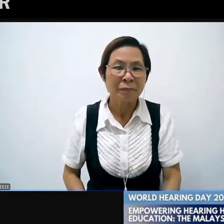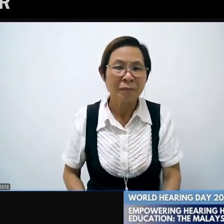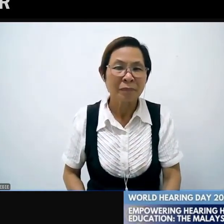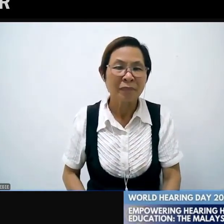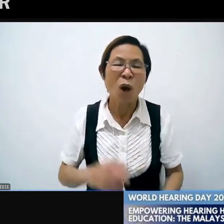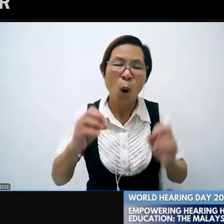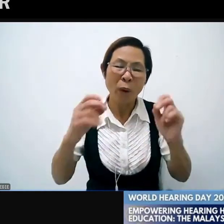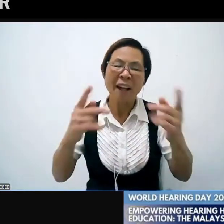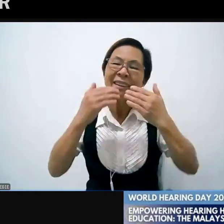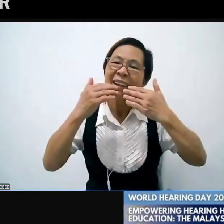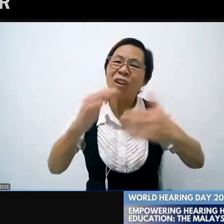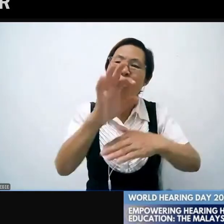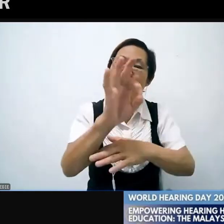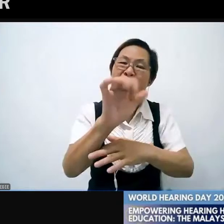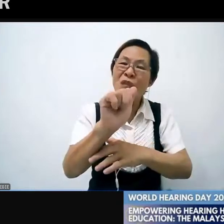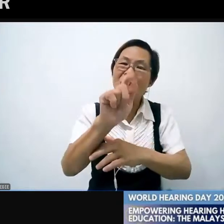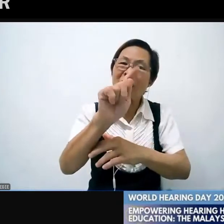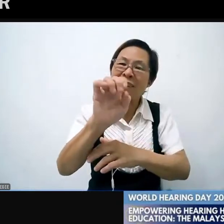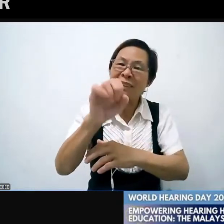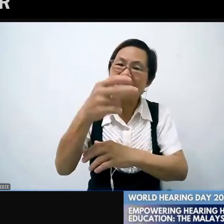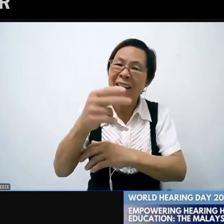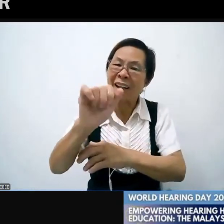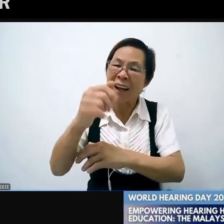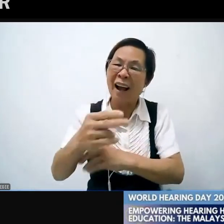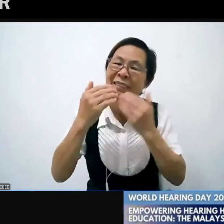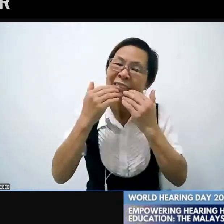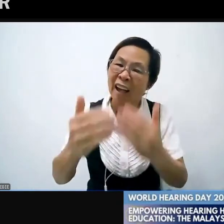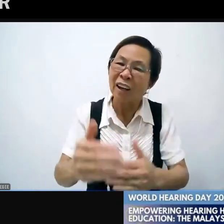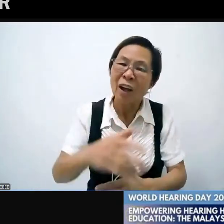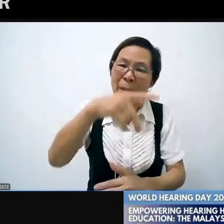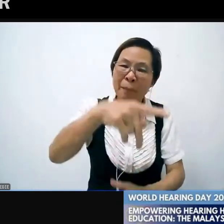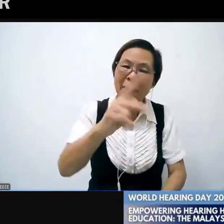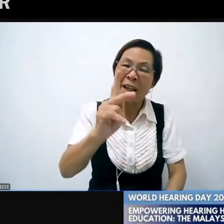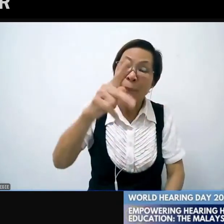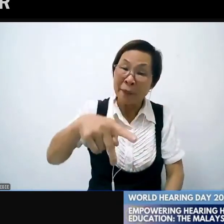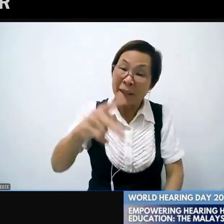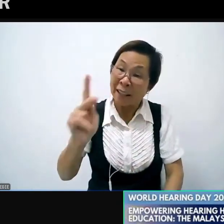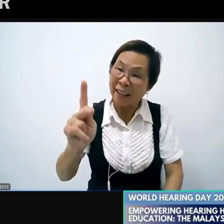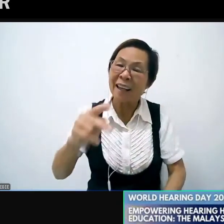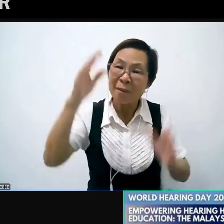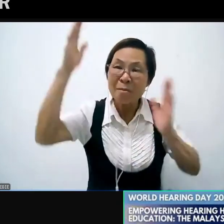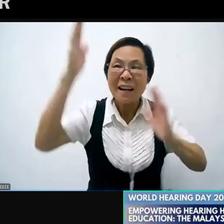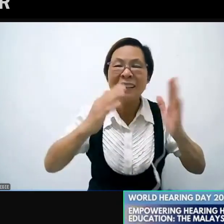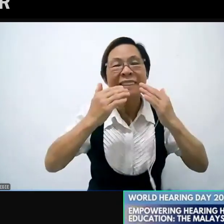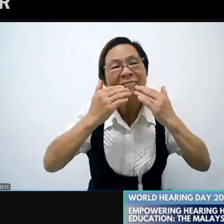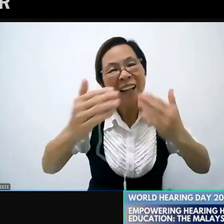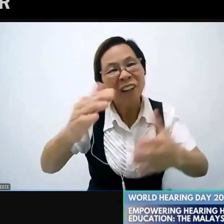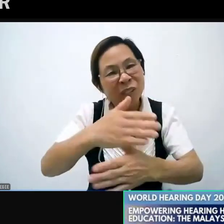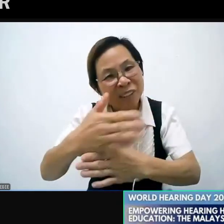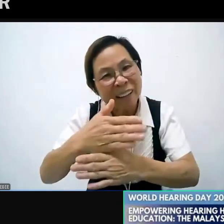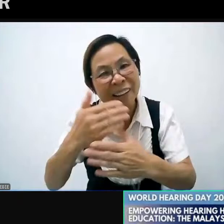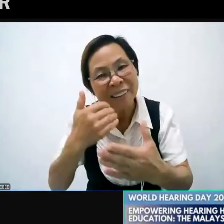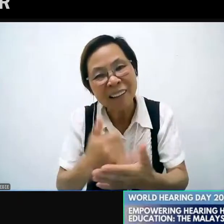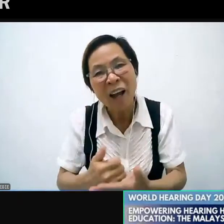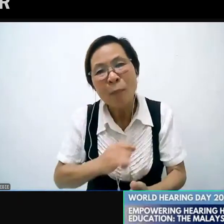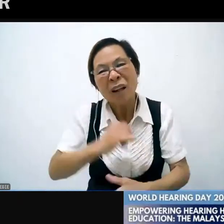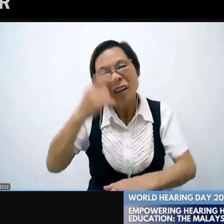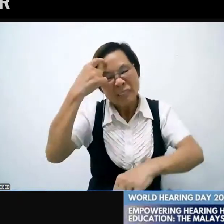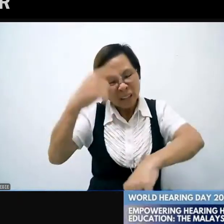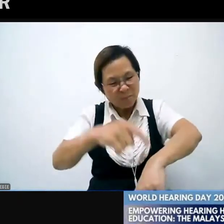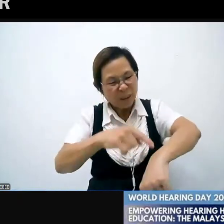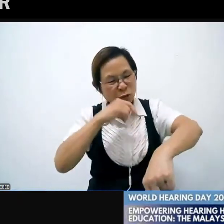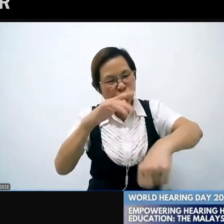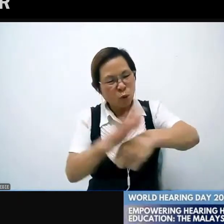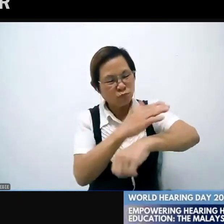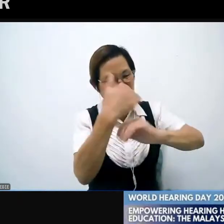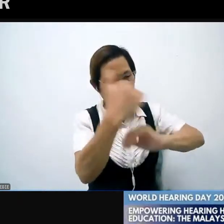Okay, thank you, Fatehah, for sharing about the 3PK in Malaysia. Okay, so I think because our time